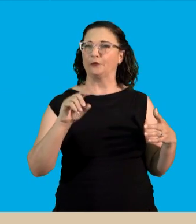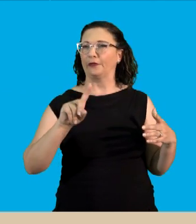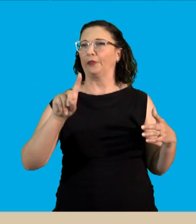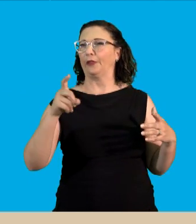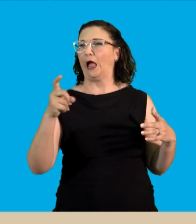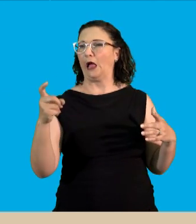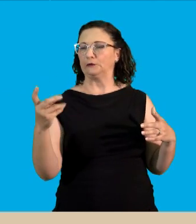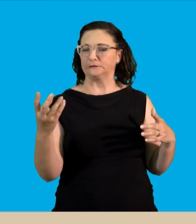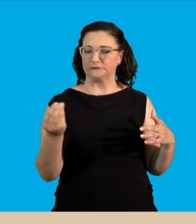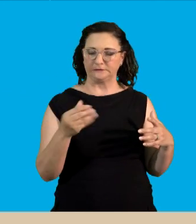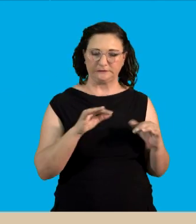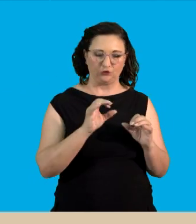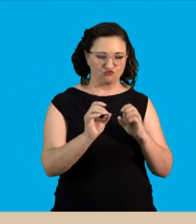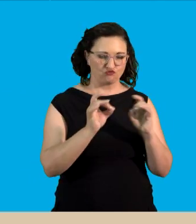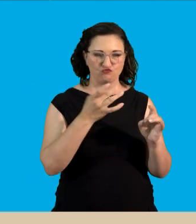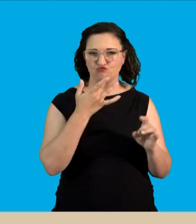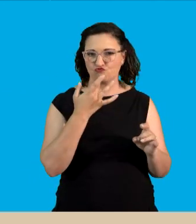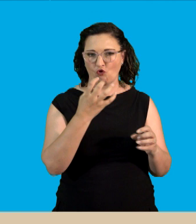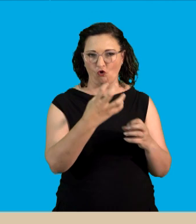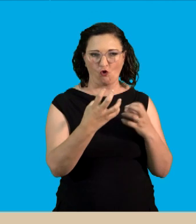of thousands of rock pieces